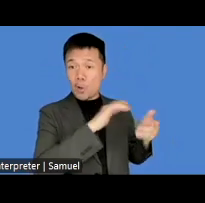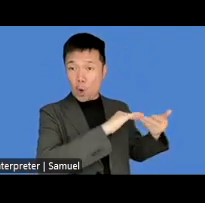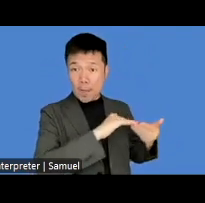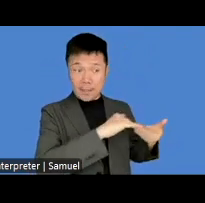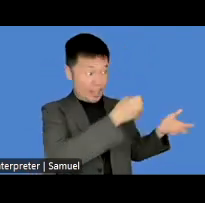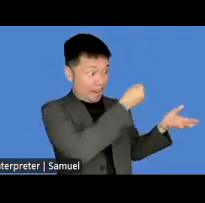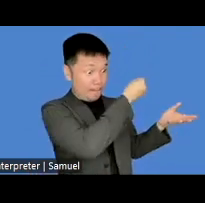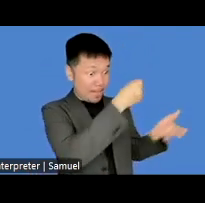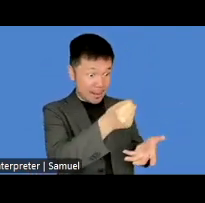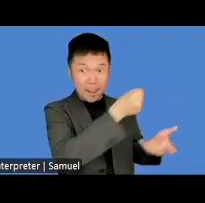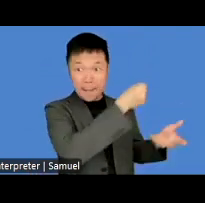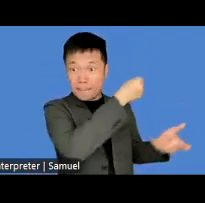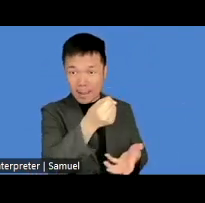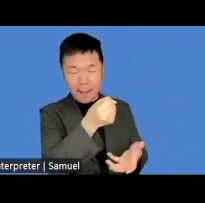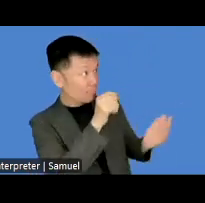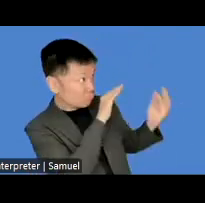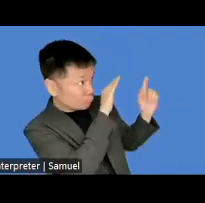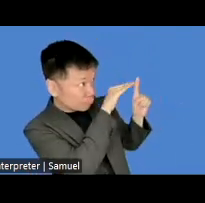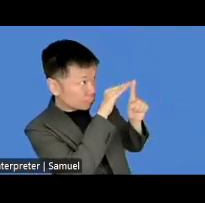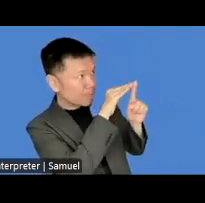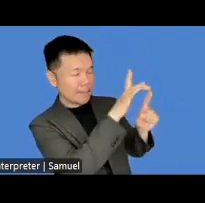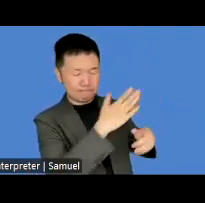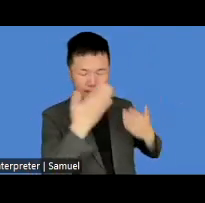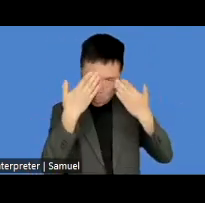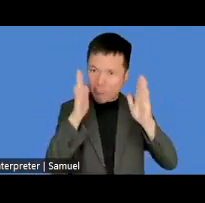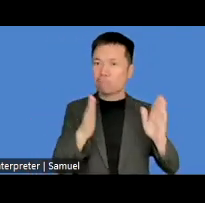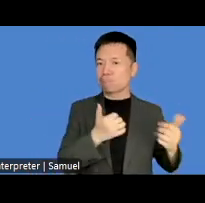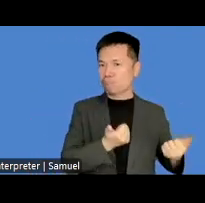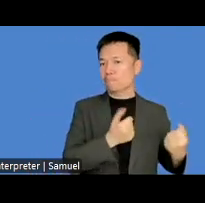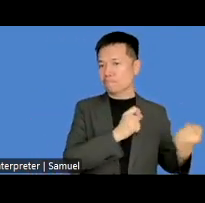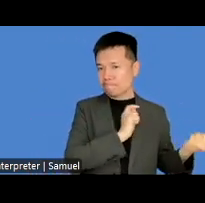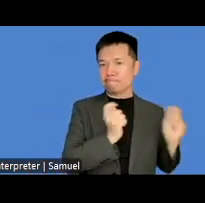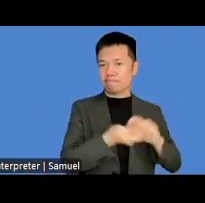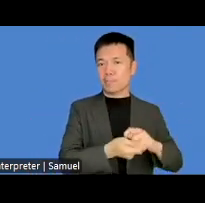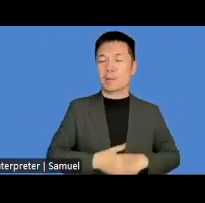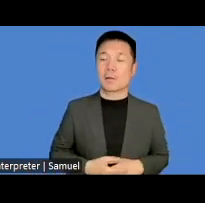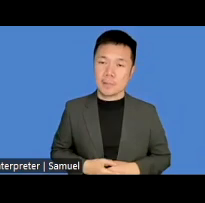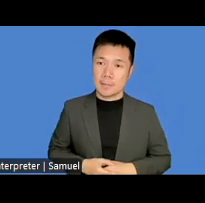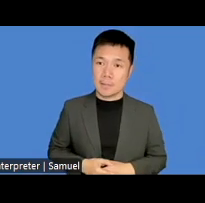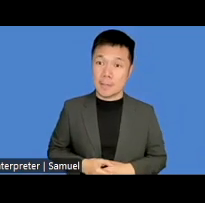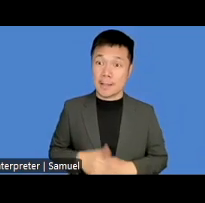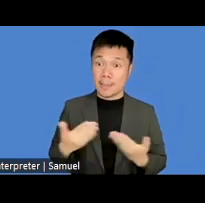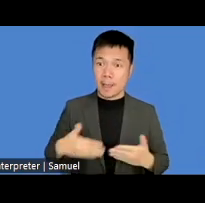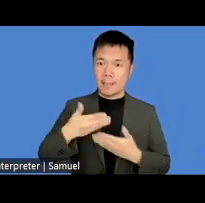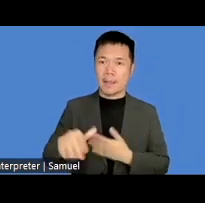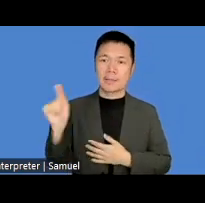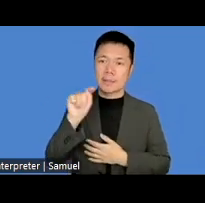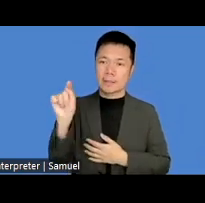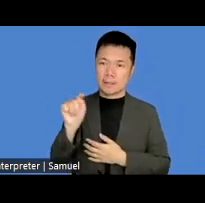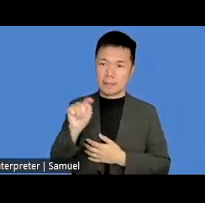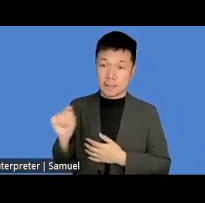My recommendations would be for the government of Tanzania to conduct a follow-up assessment in collaboration